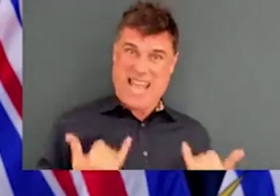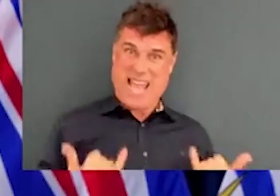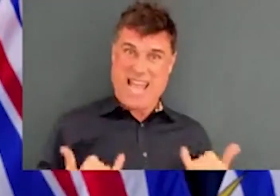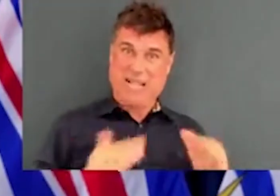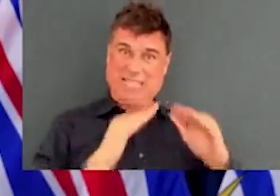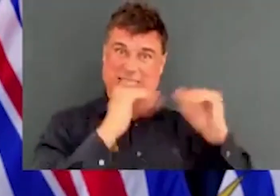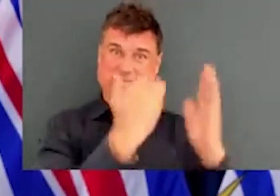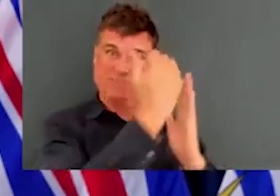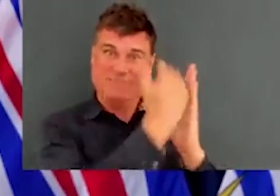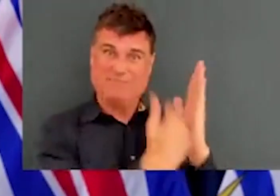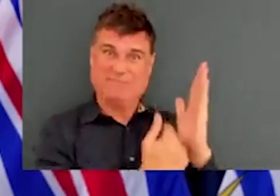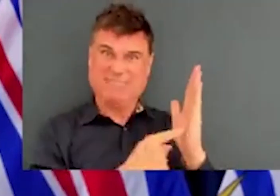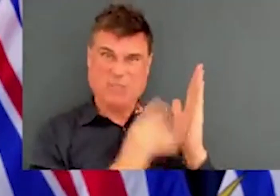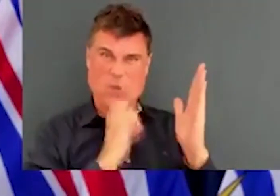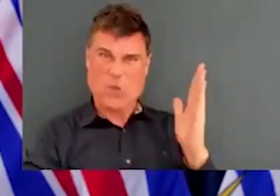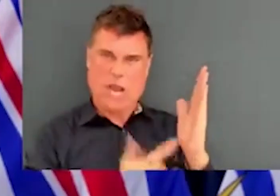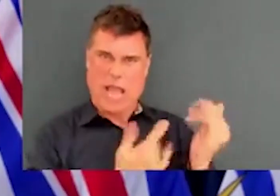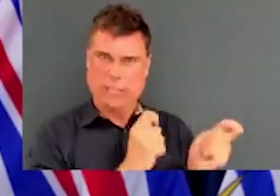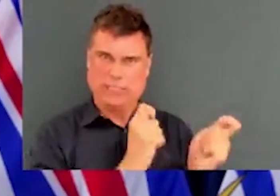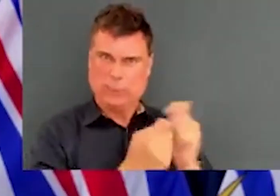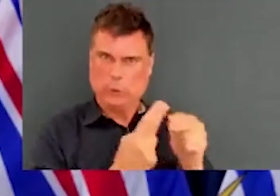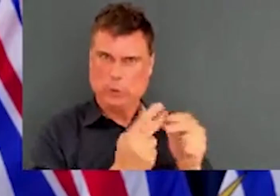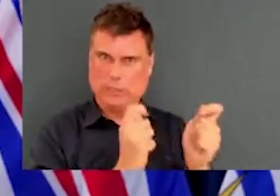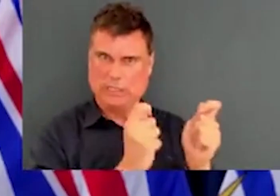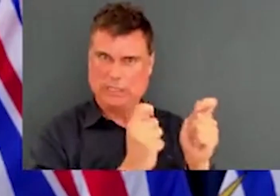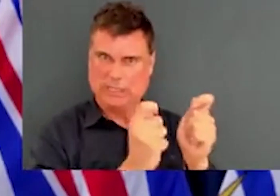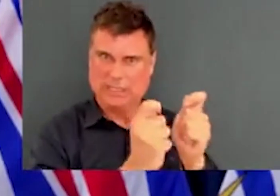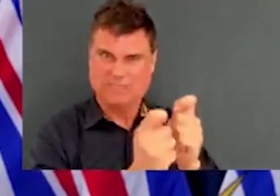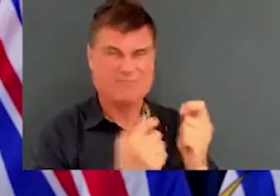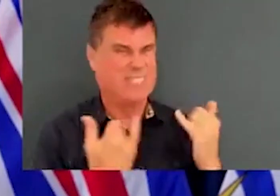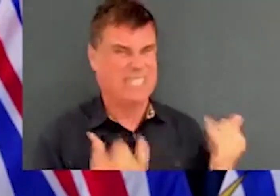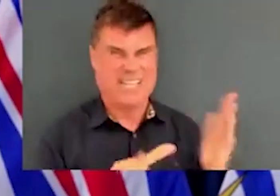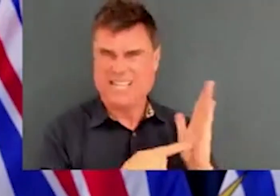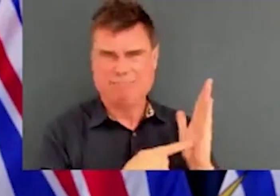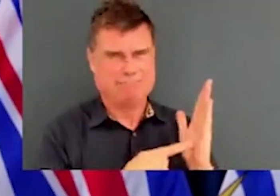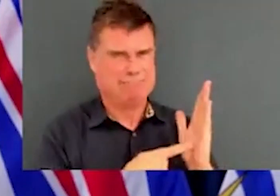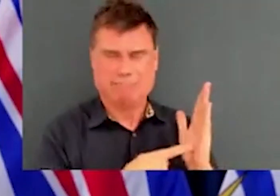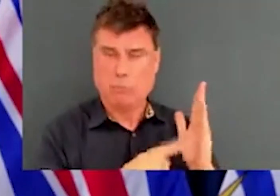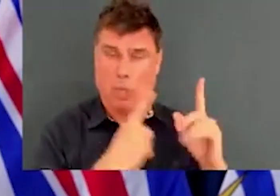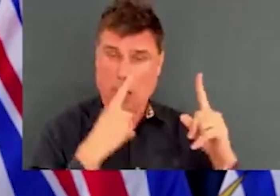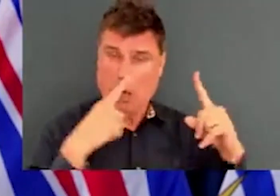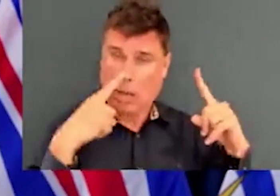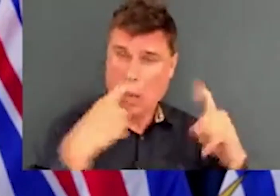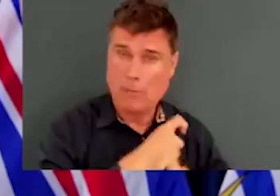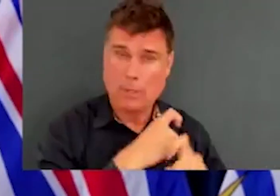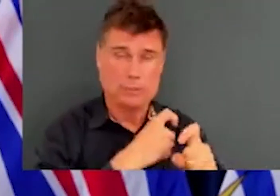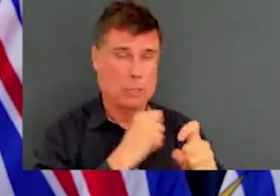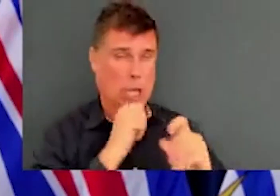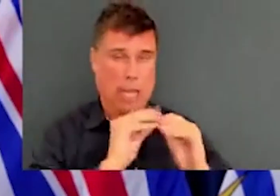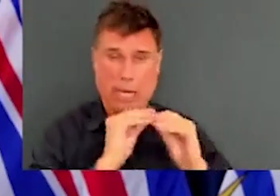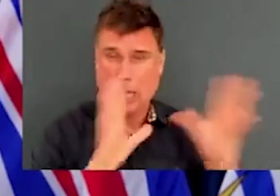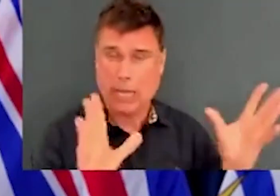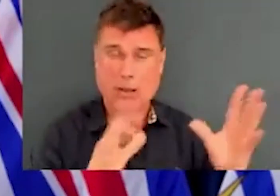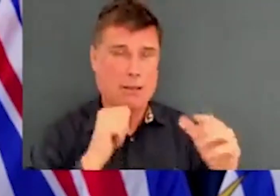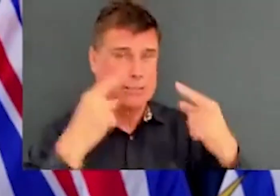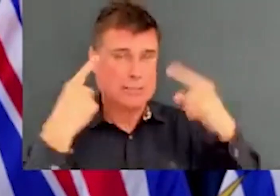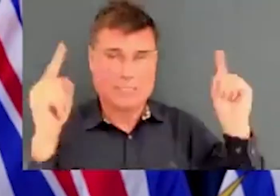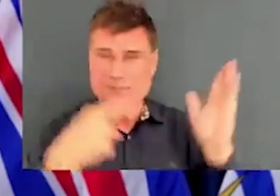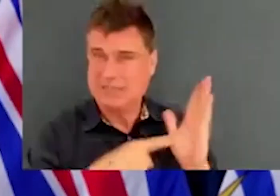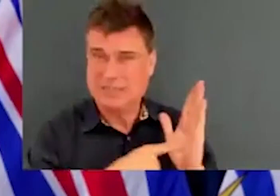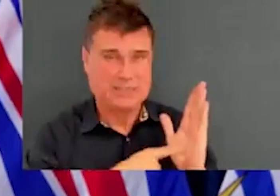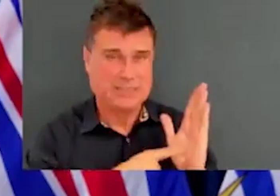very, very efficient. It adds not only to the administrative cost for government, but it adds to the business cost of the companies that are trying